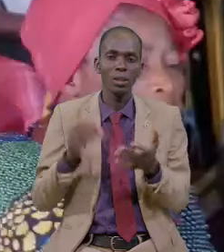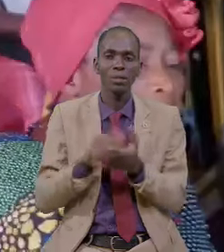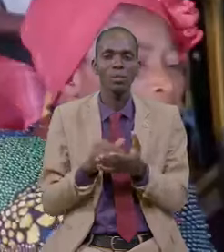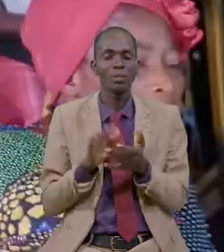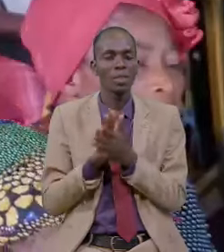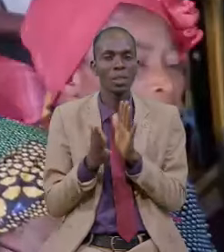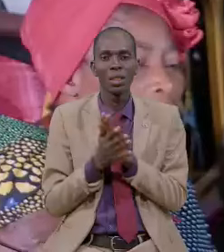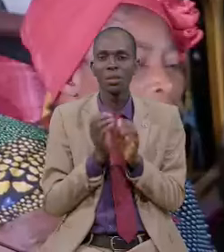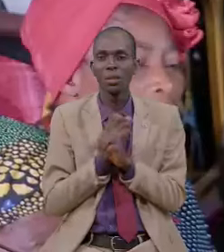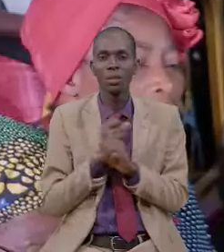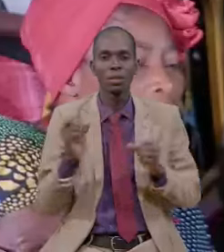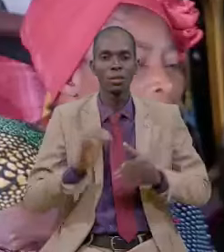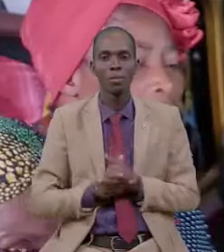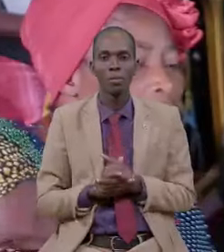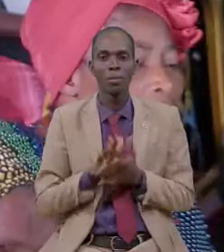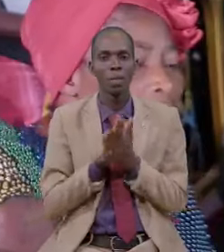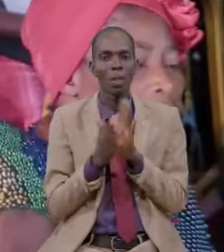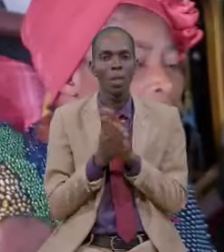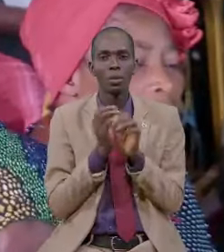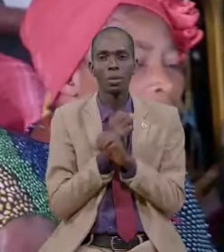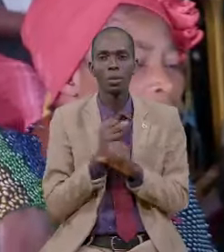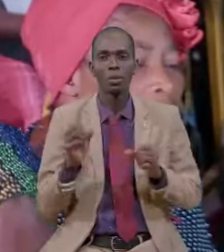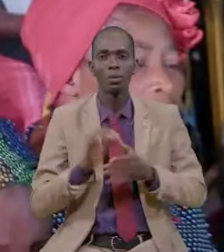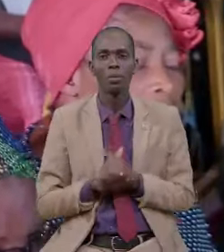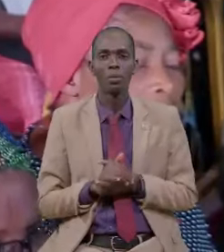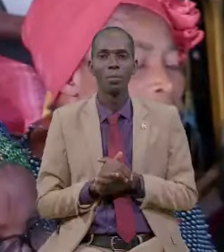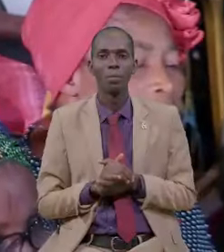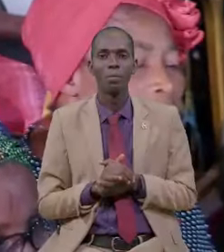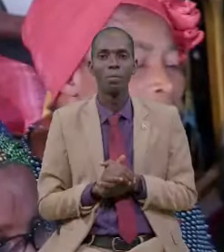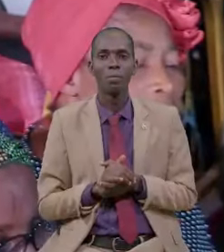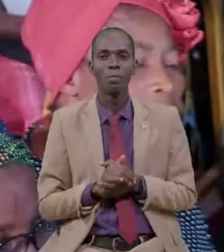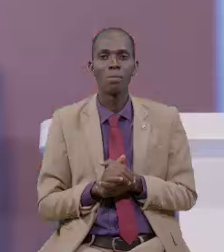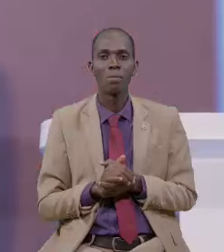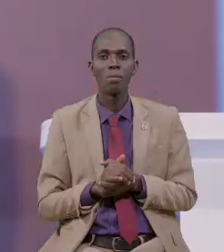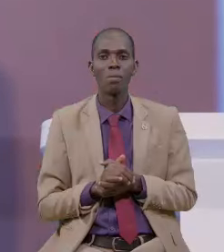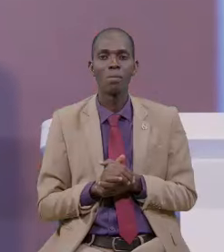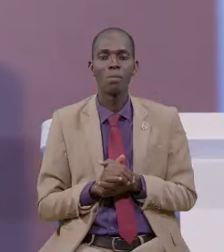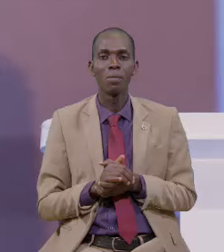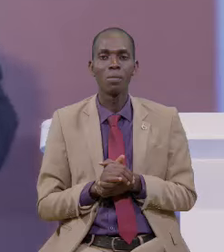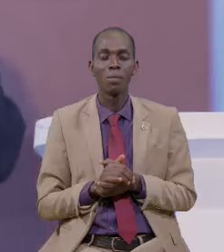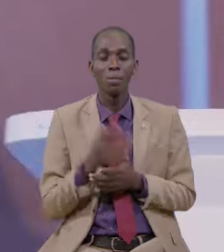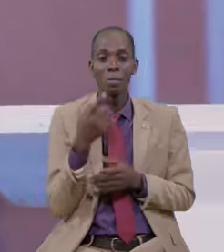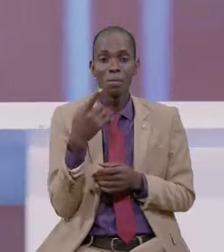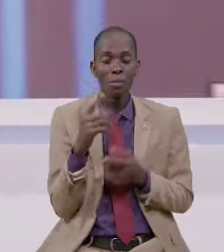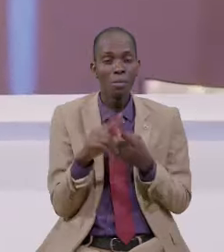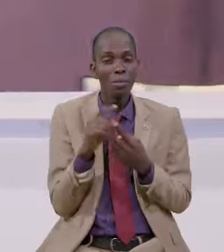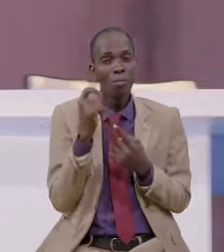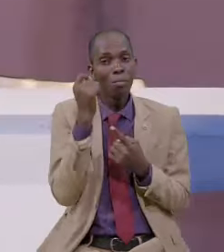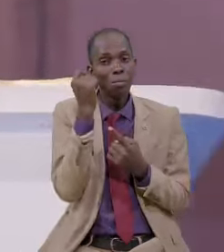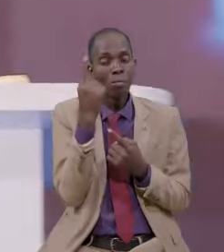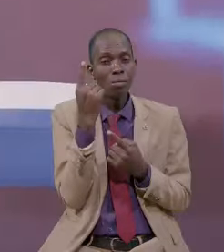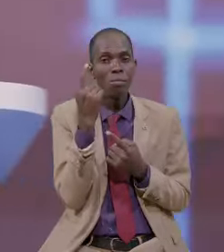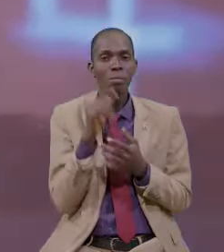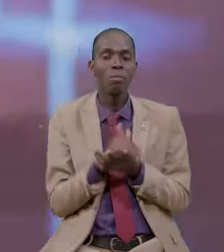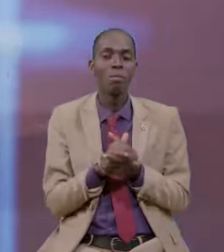again. Born again. The sincerity to understand, yes, I'm dishing out